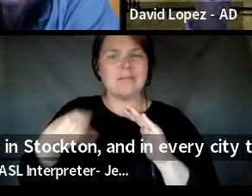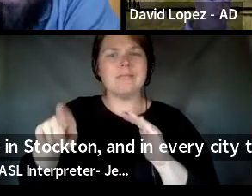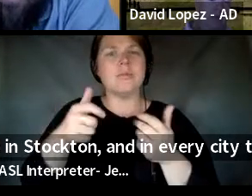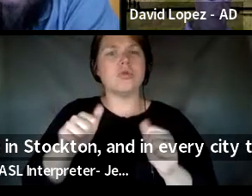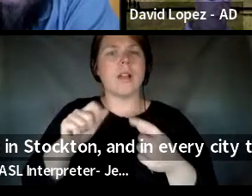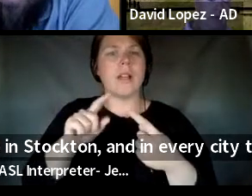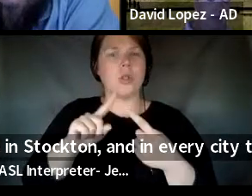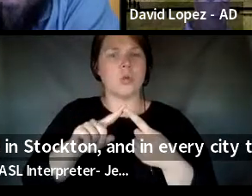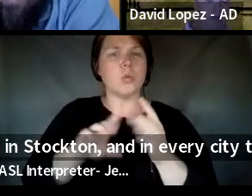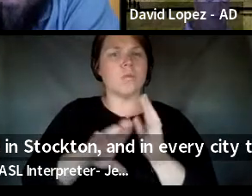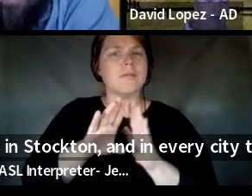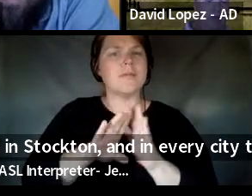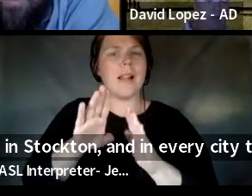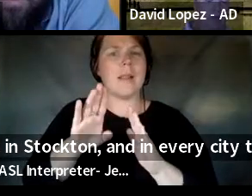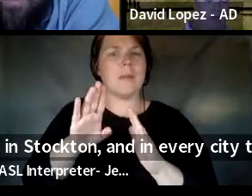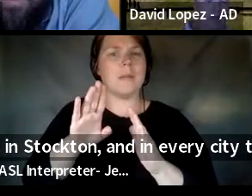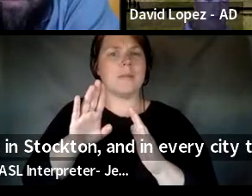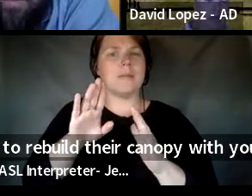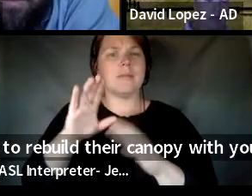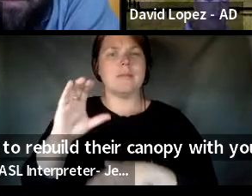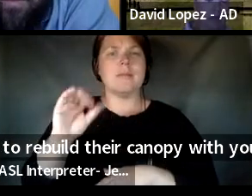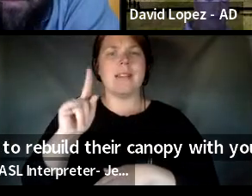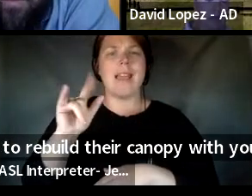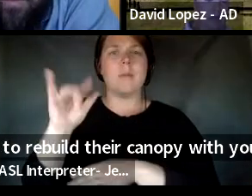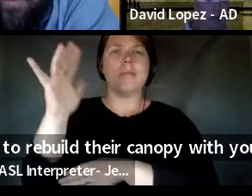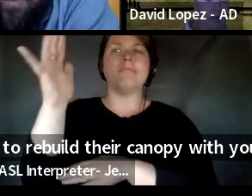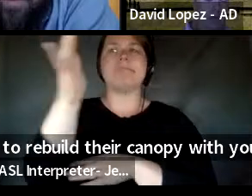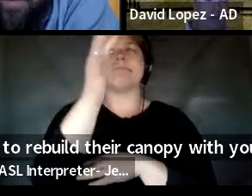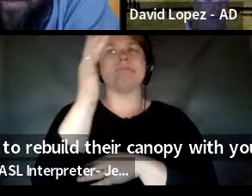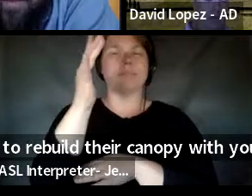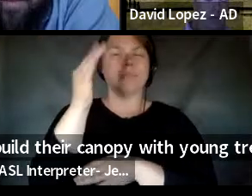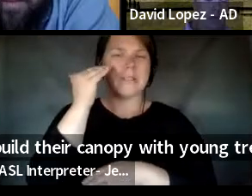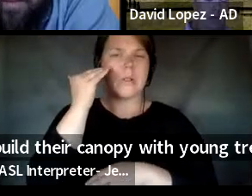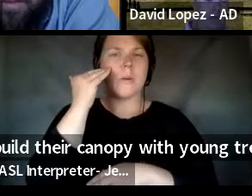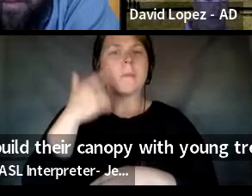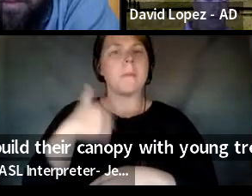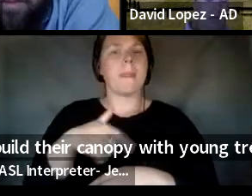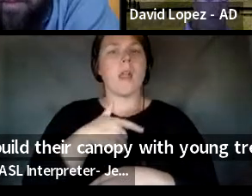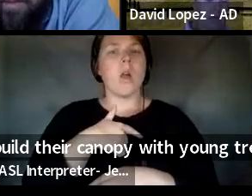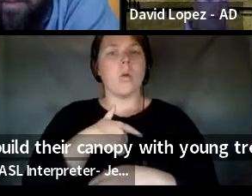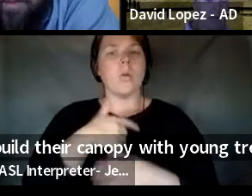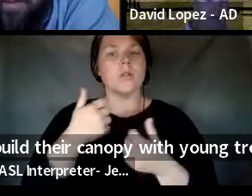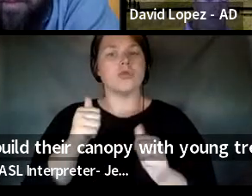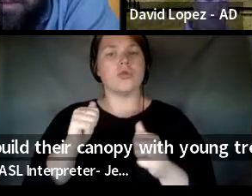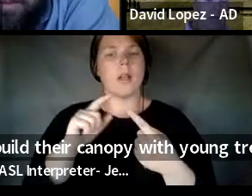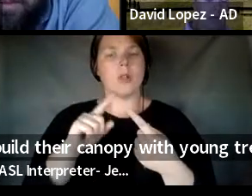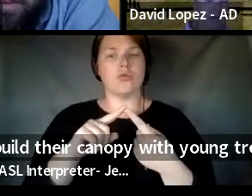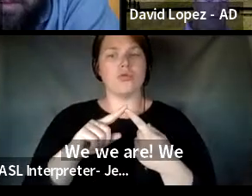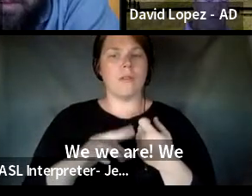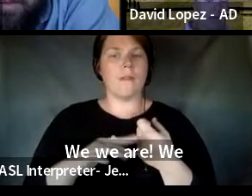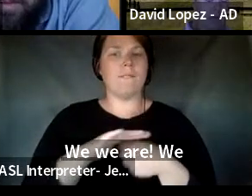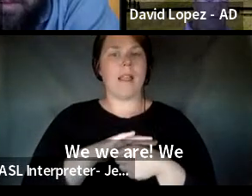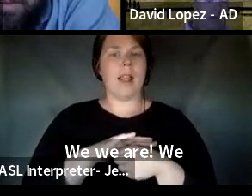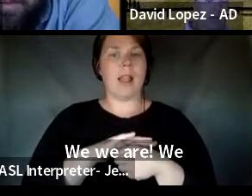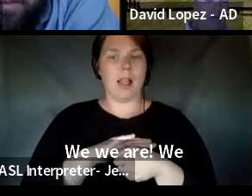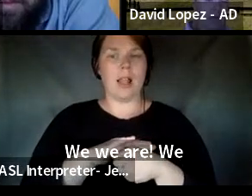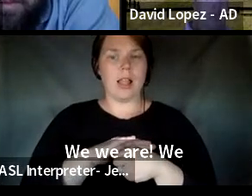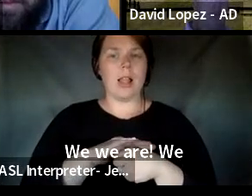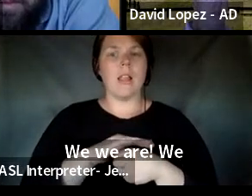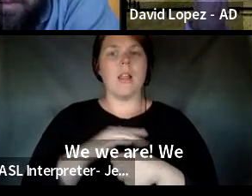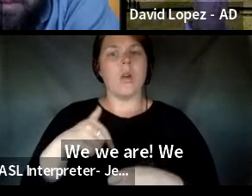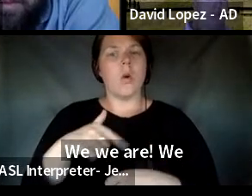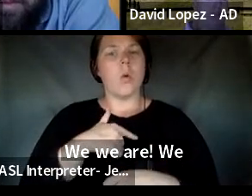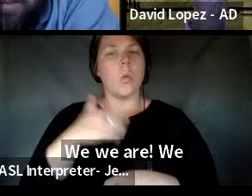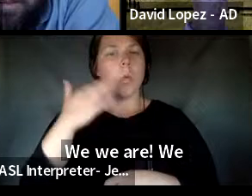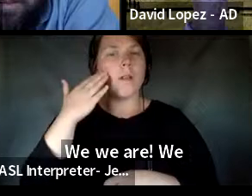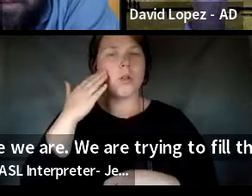rebuild their canopy with young tree plantings. We are trying to fill that void. We know that the city